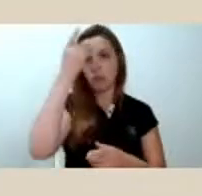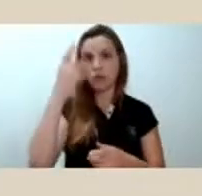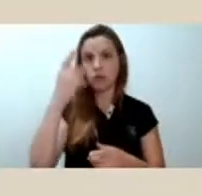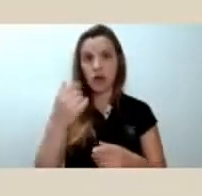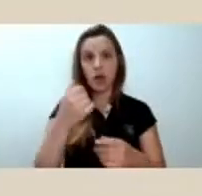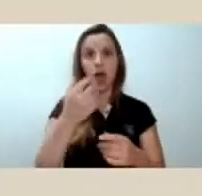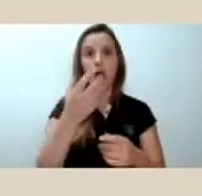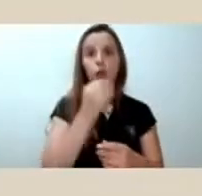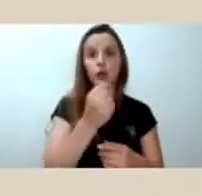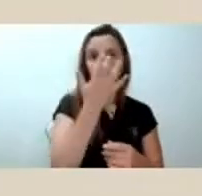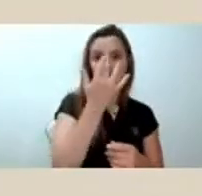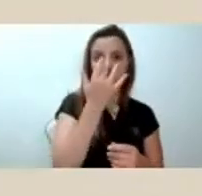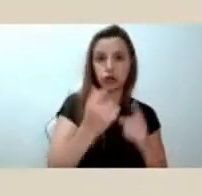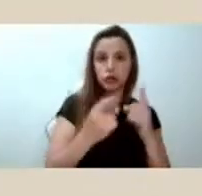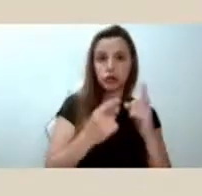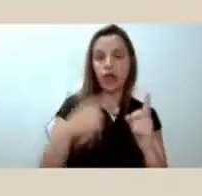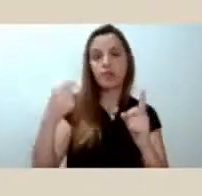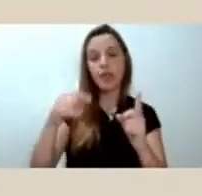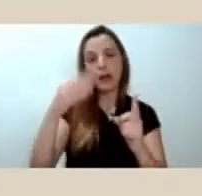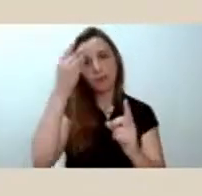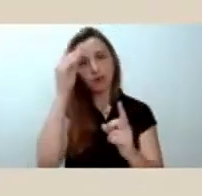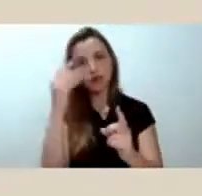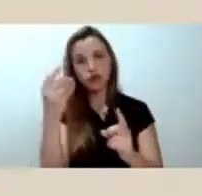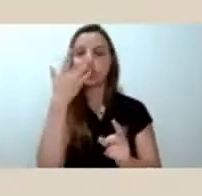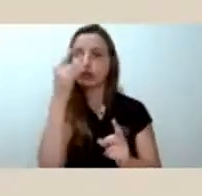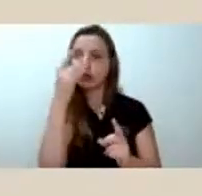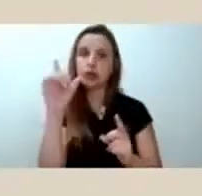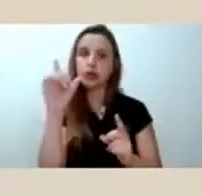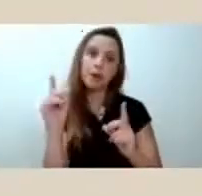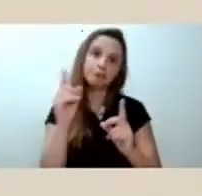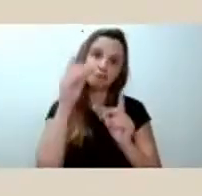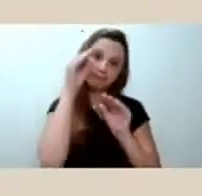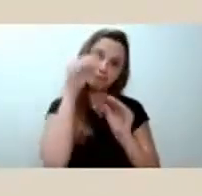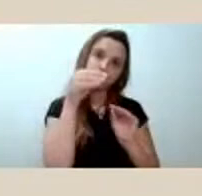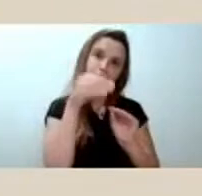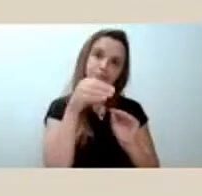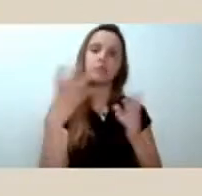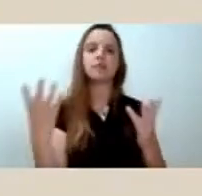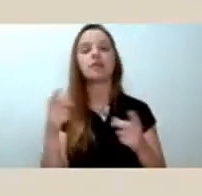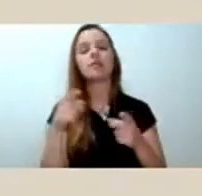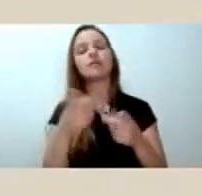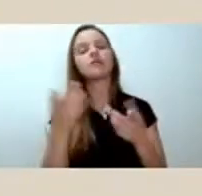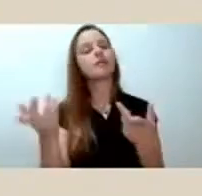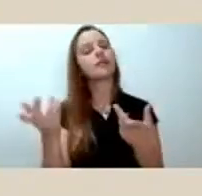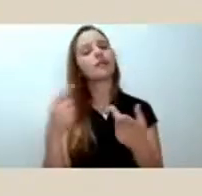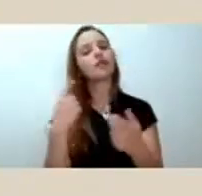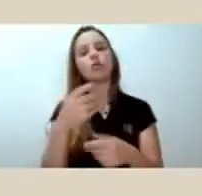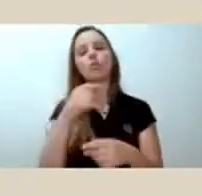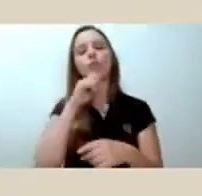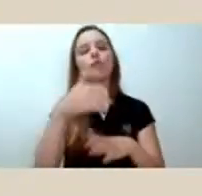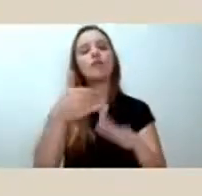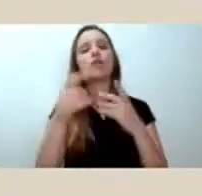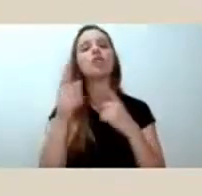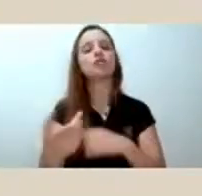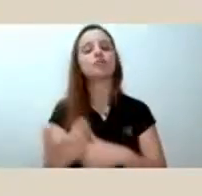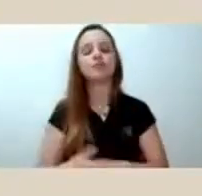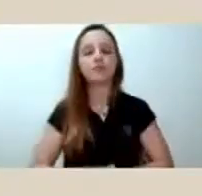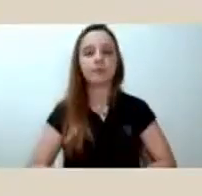this is from more the human side. So the question is from the side of the machines, what can we do?